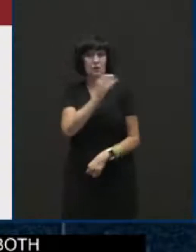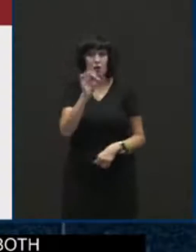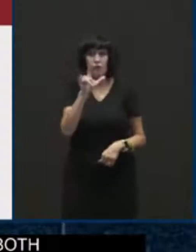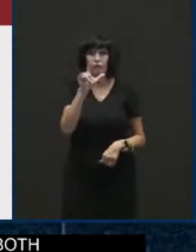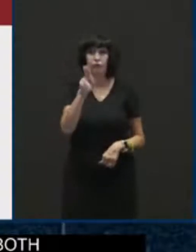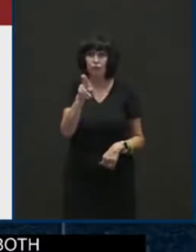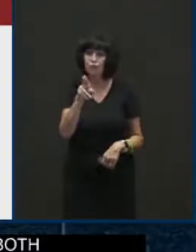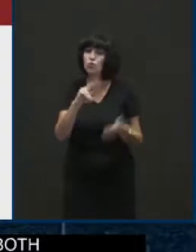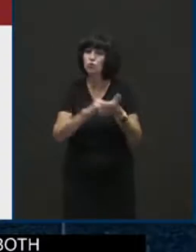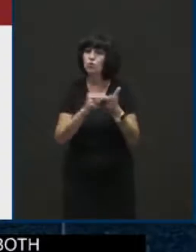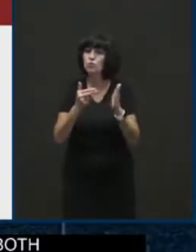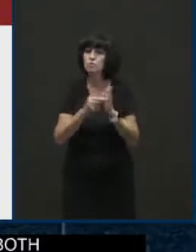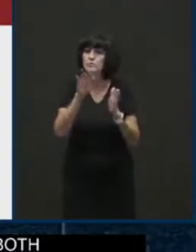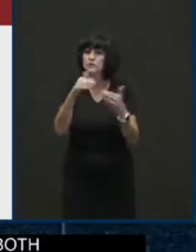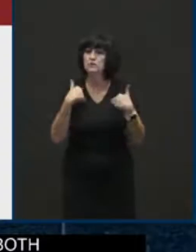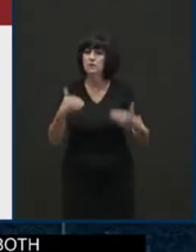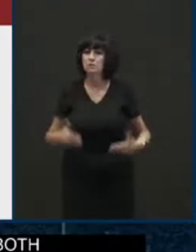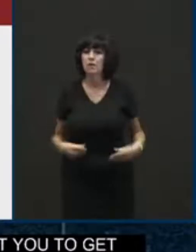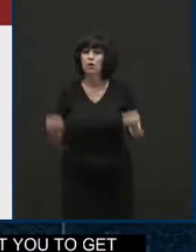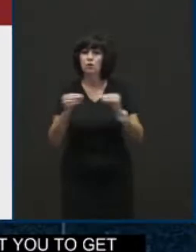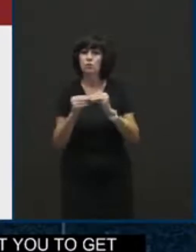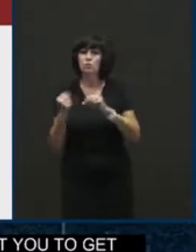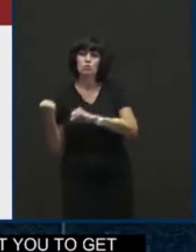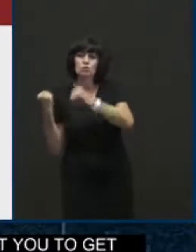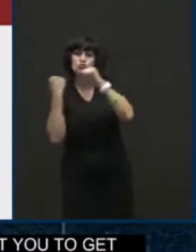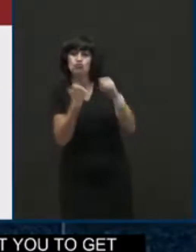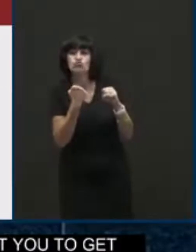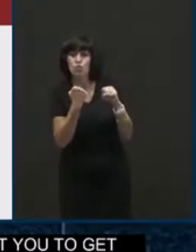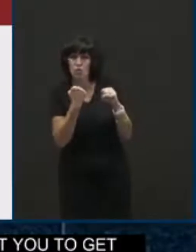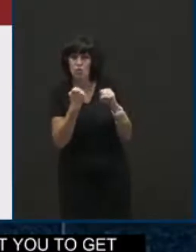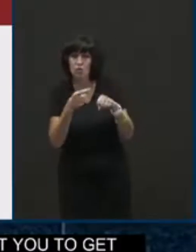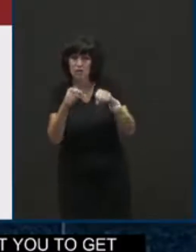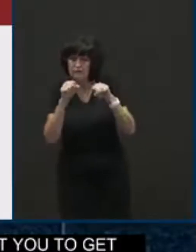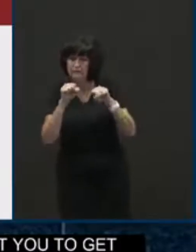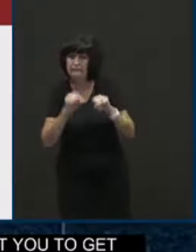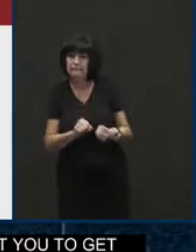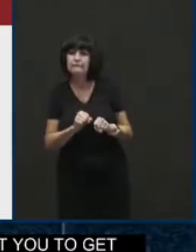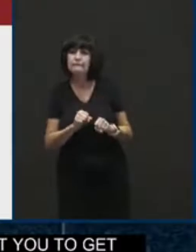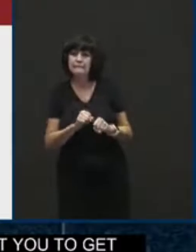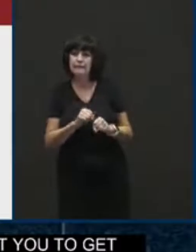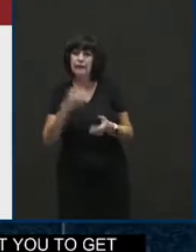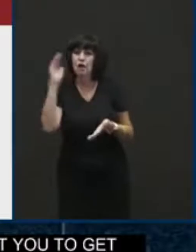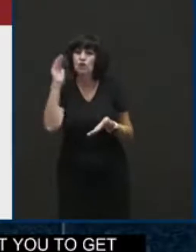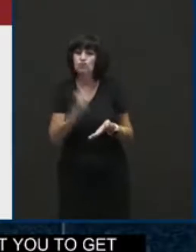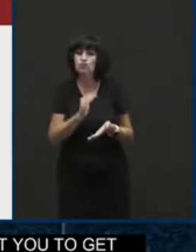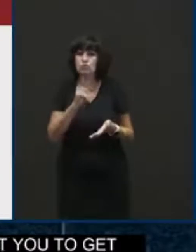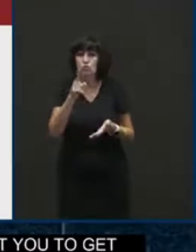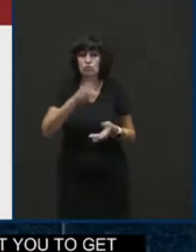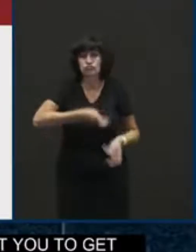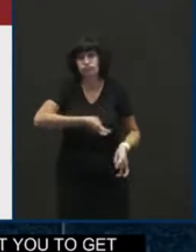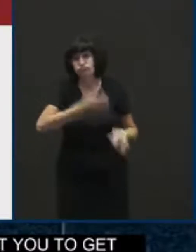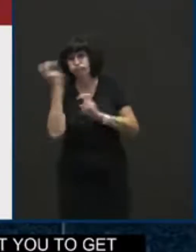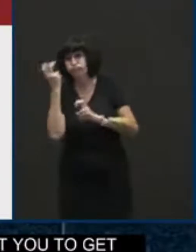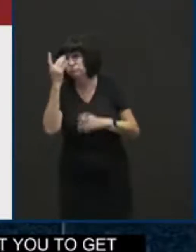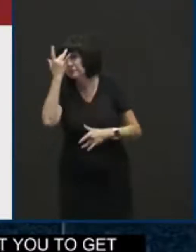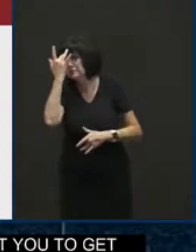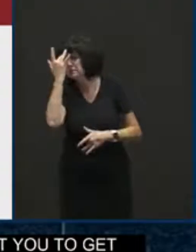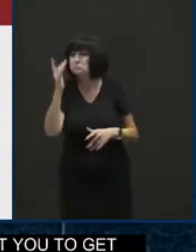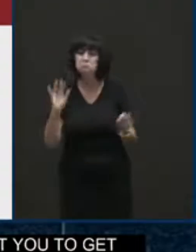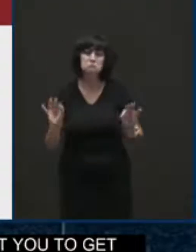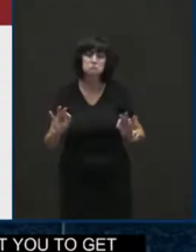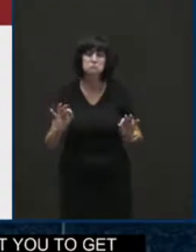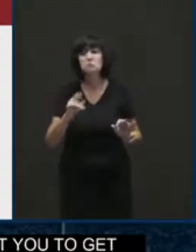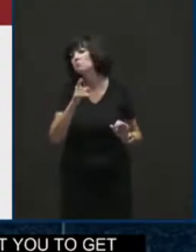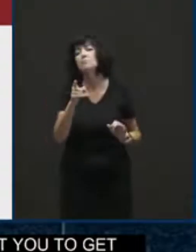to the doctor. It decreases risk of hospitalization by as much as 40%, and also